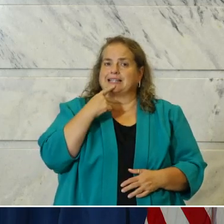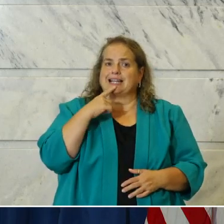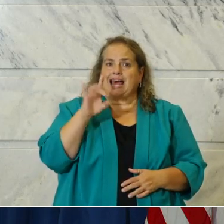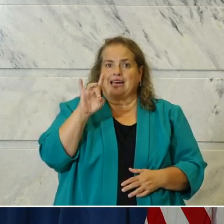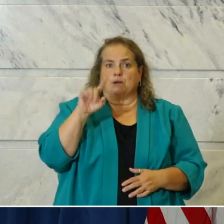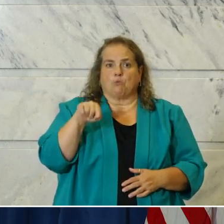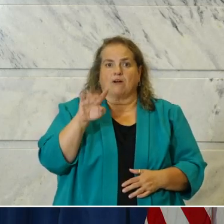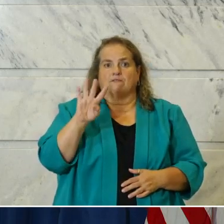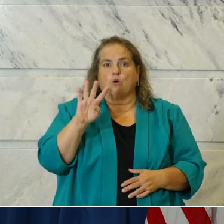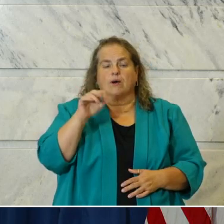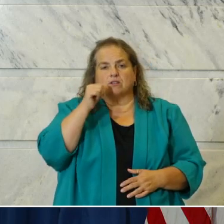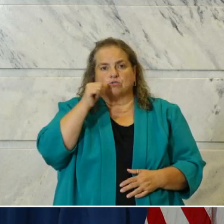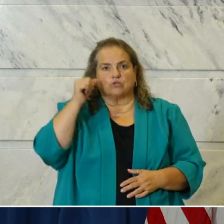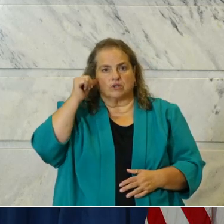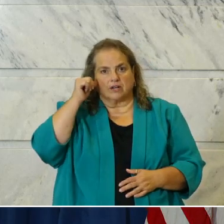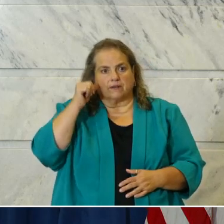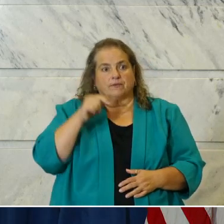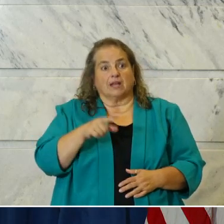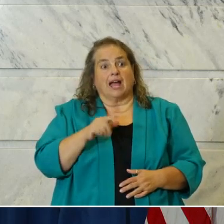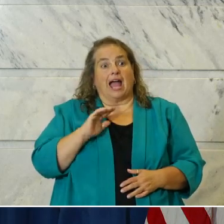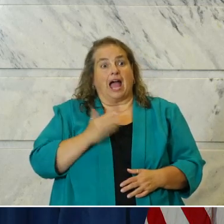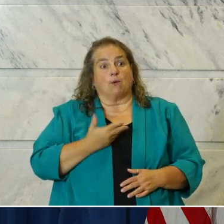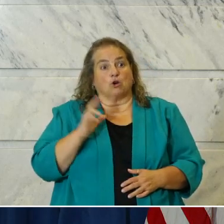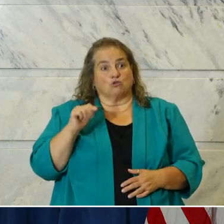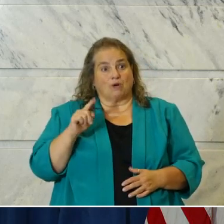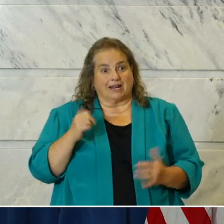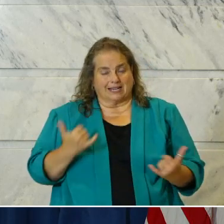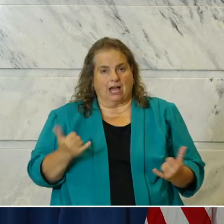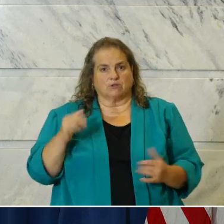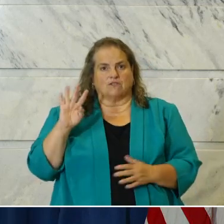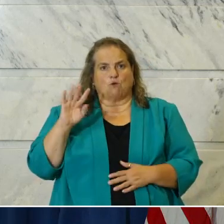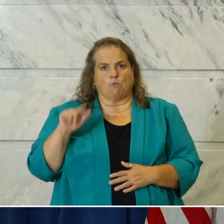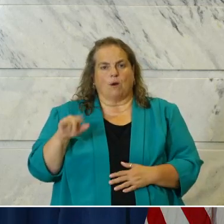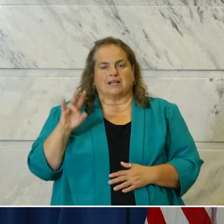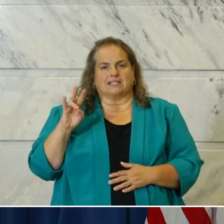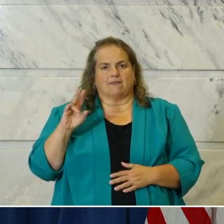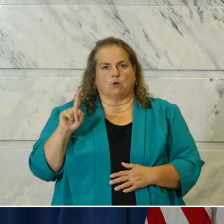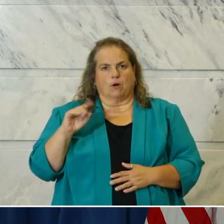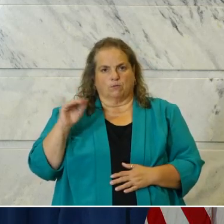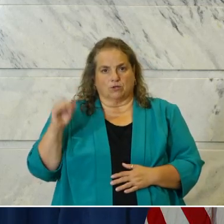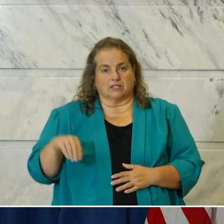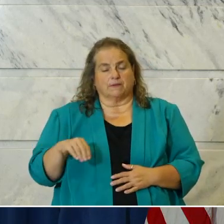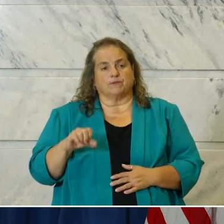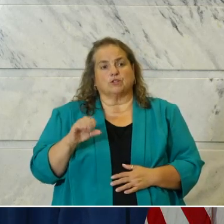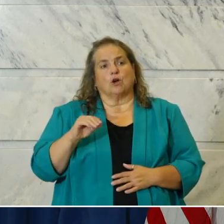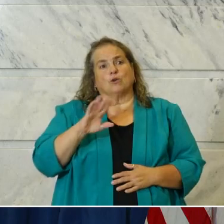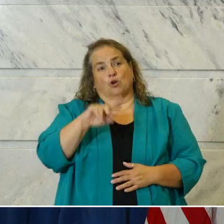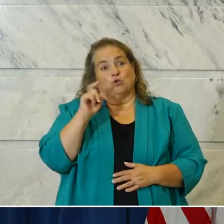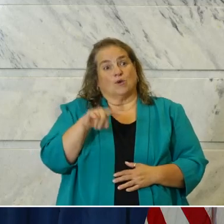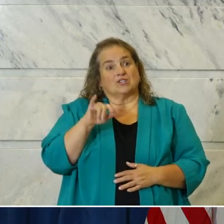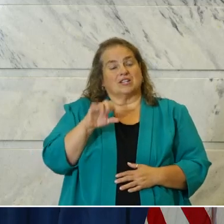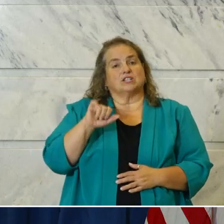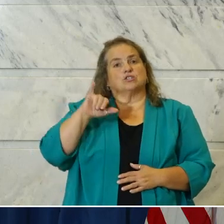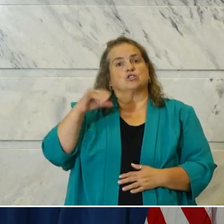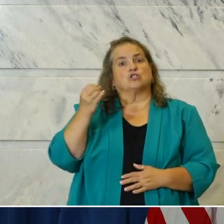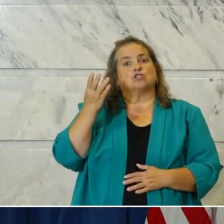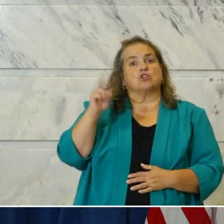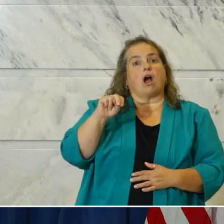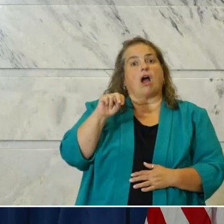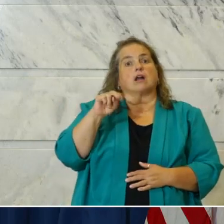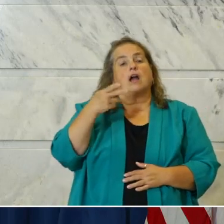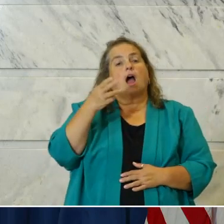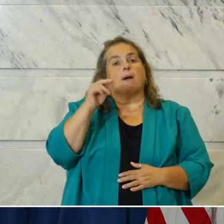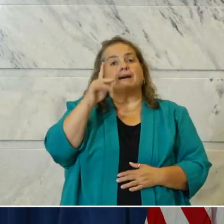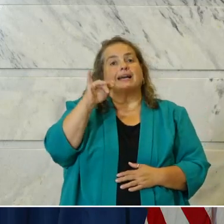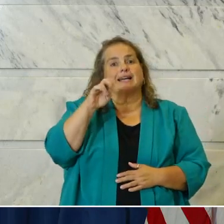So our rate today is 4.71%, just making sure that we got that accurate. The question is Johns Hopkins, and there are